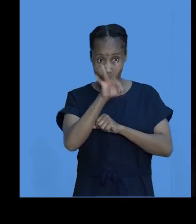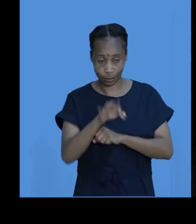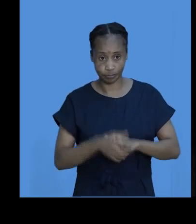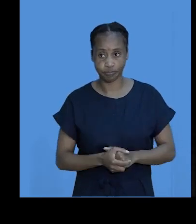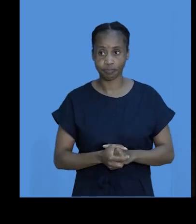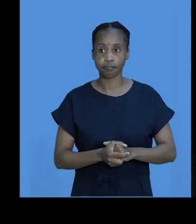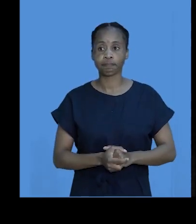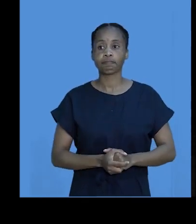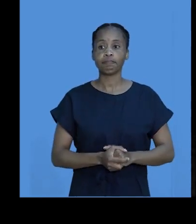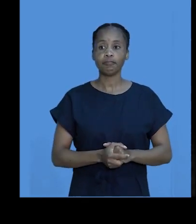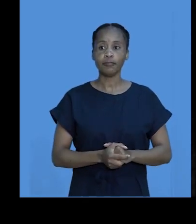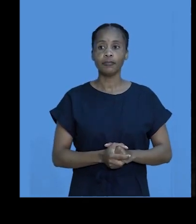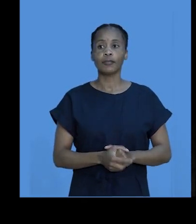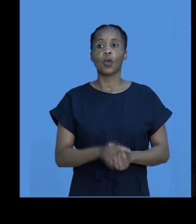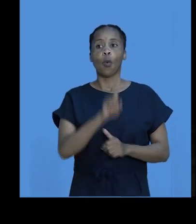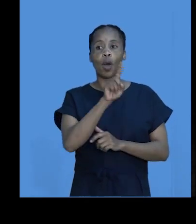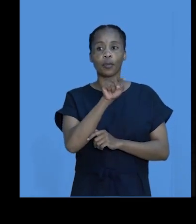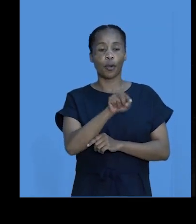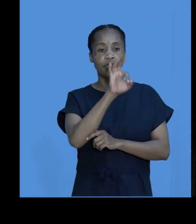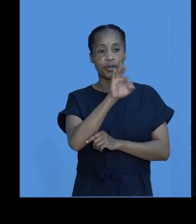Right, so it says,